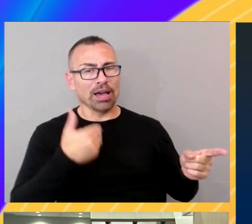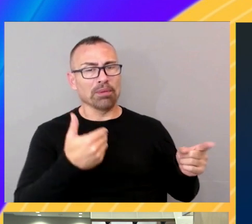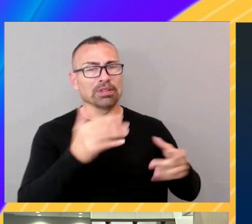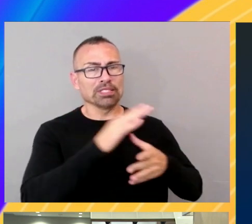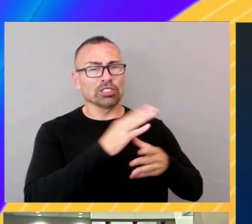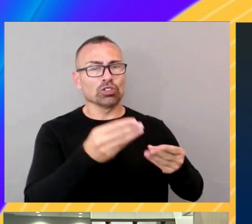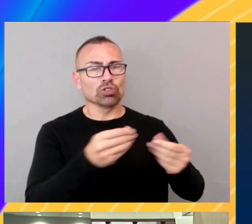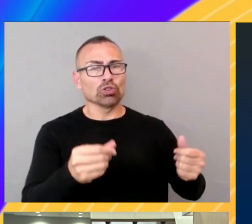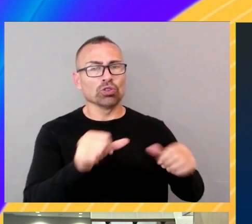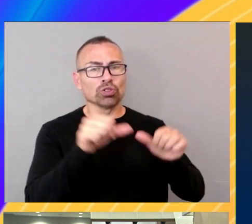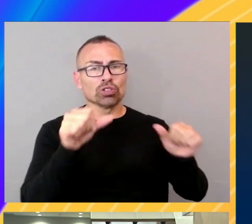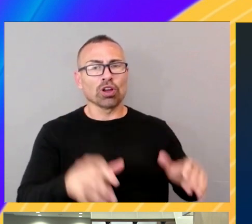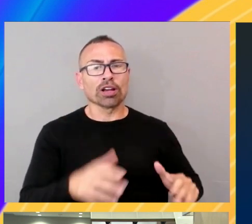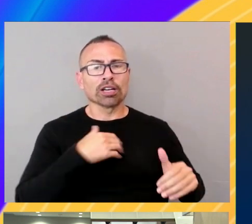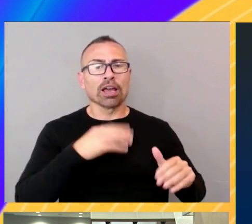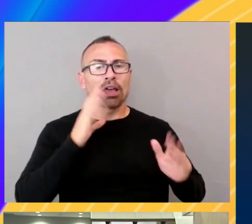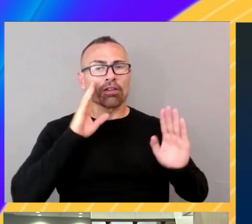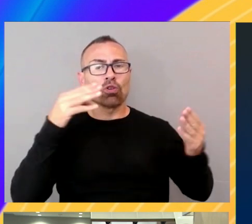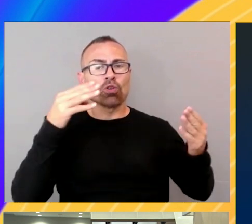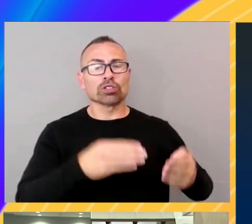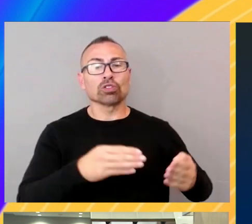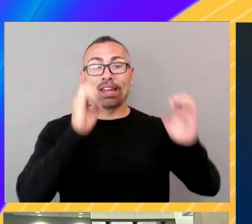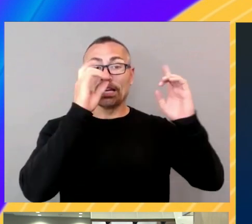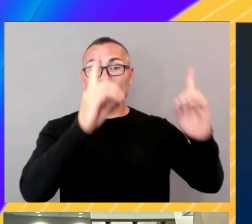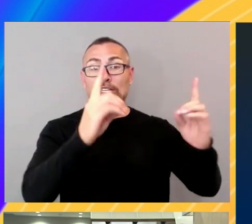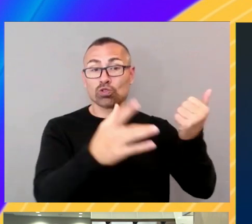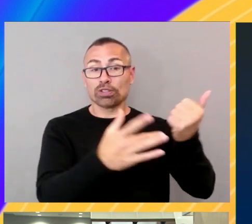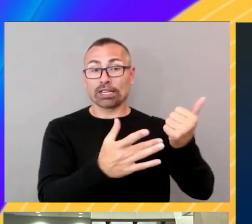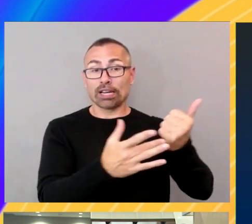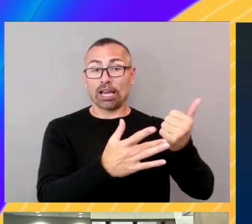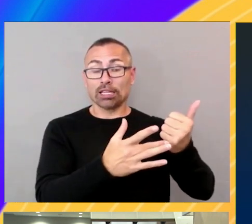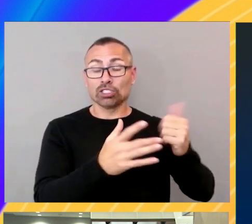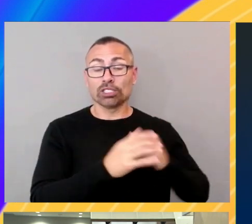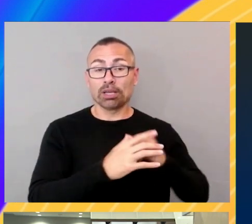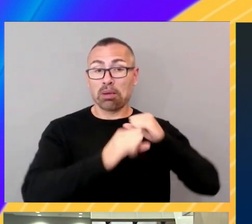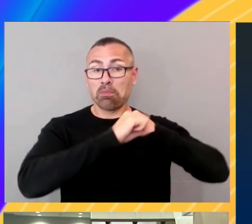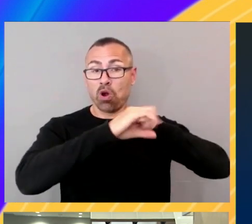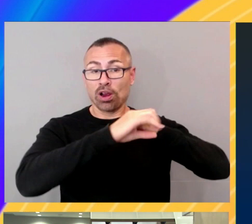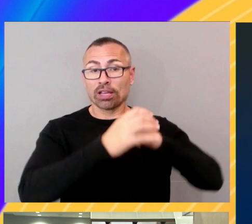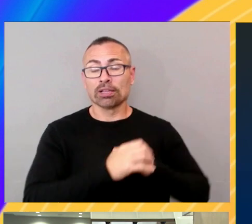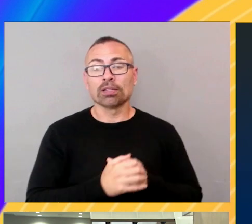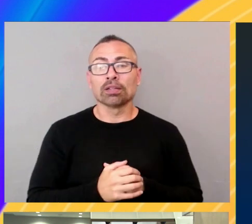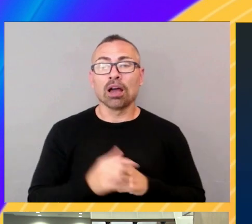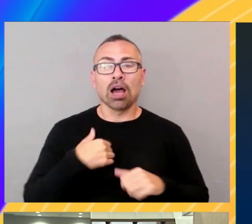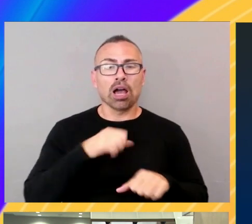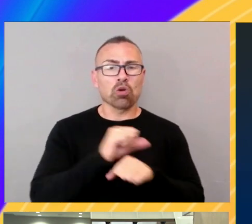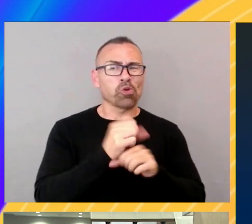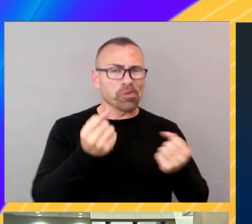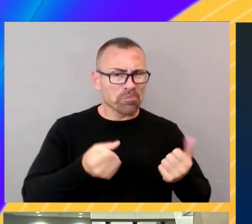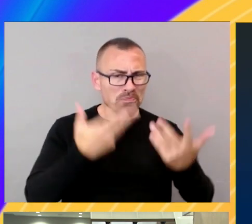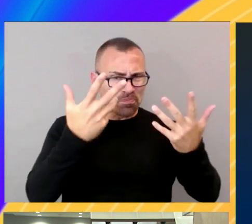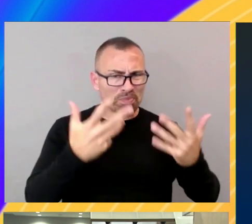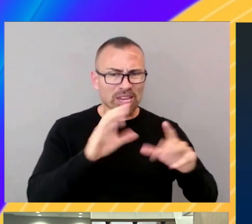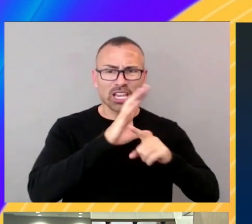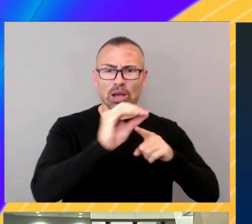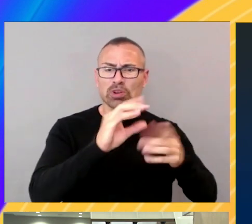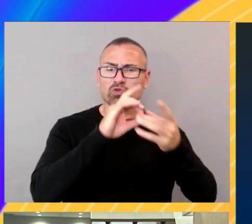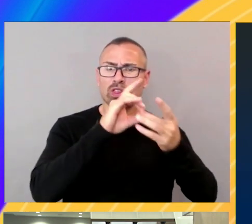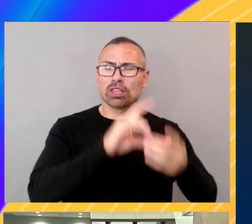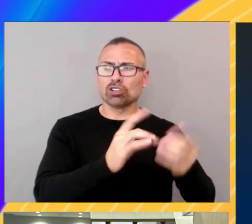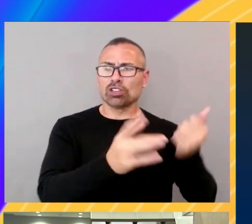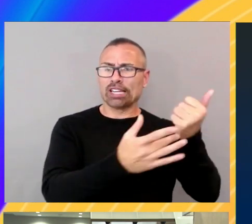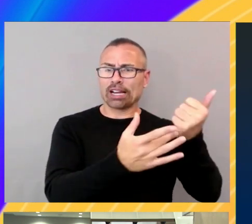educational technology market. I work with several technology companies in that space. Have been